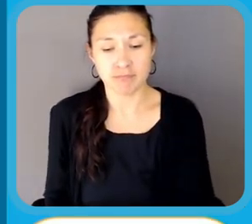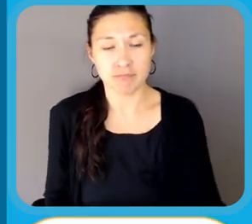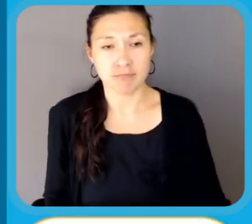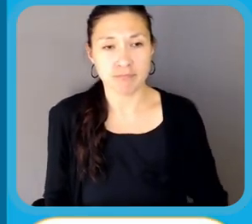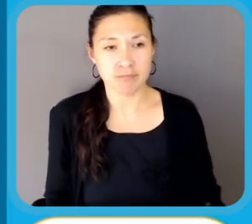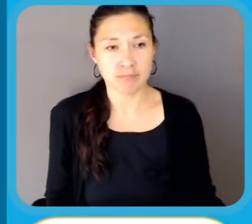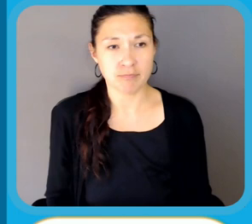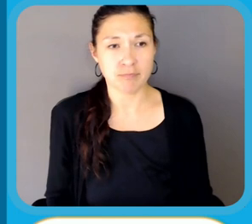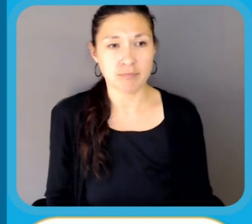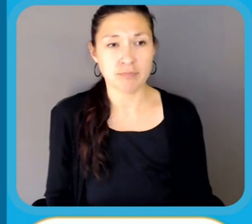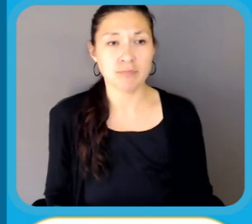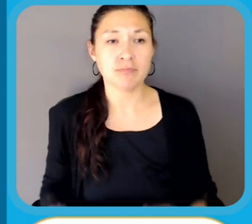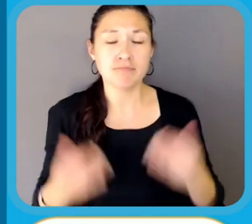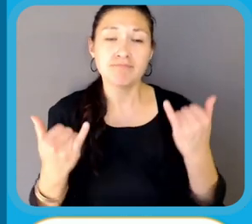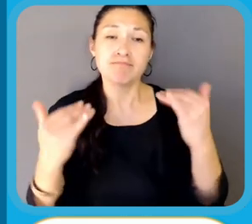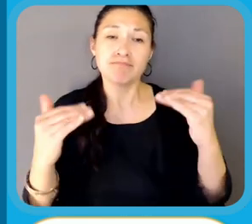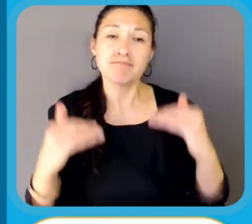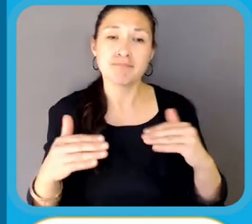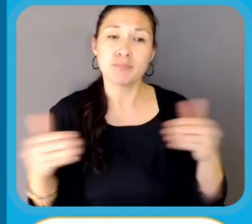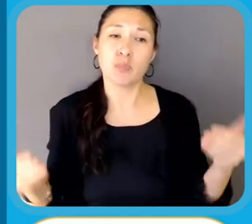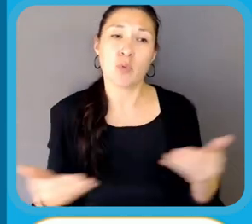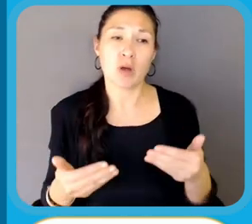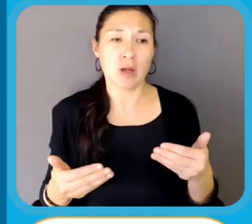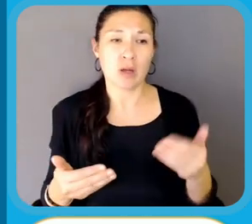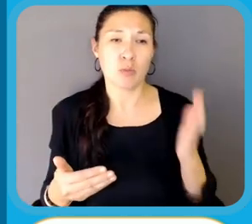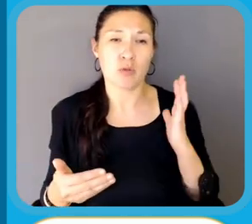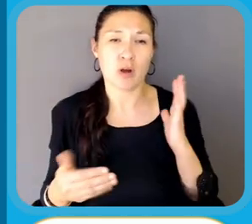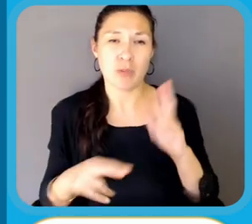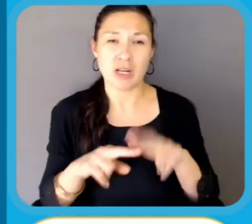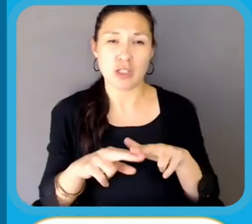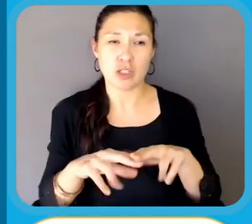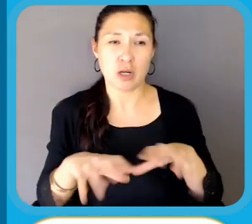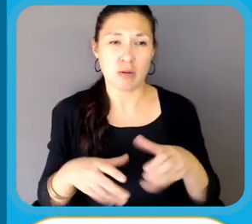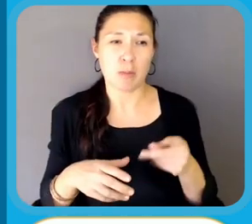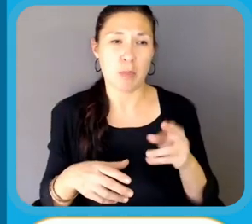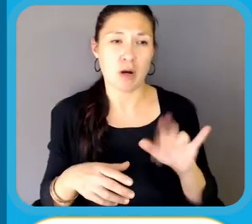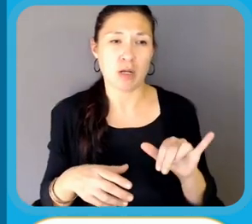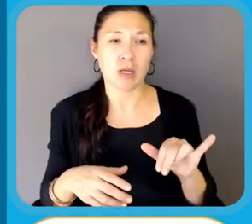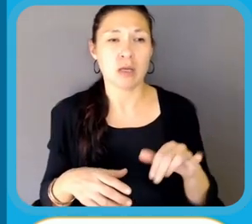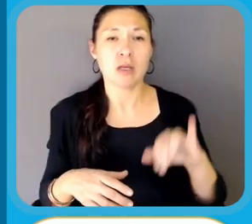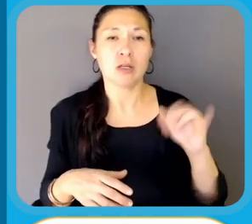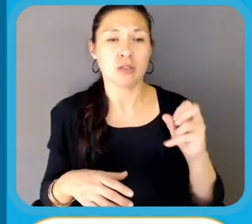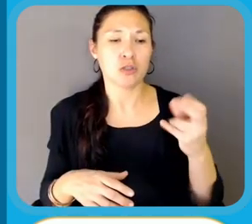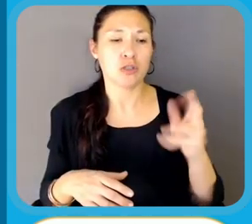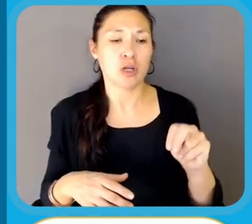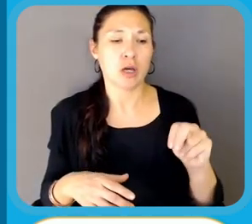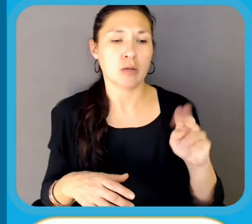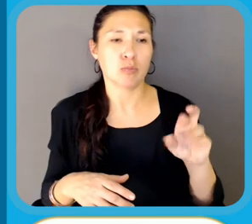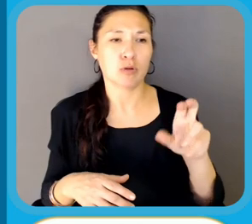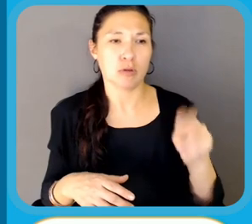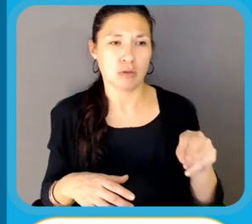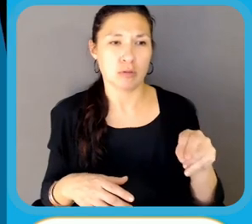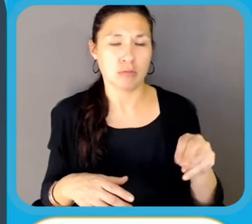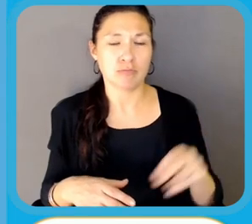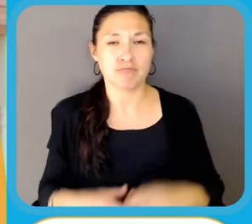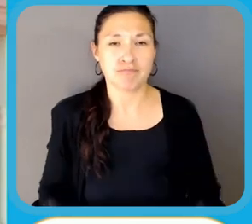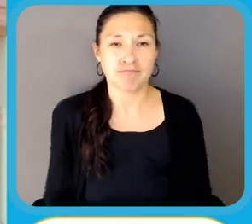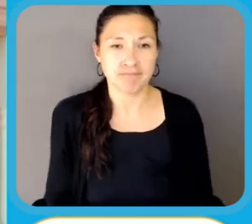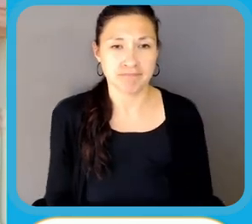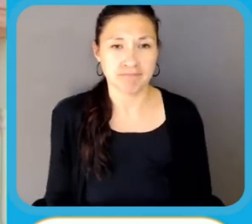Delegates and guests, please welcome former party chair and retired Senator John Burton.